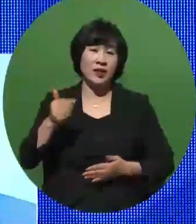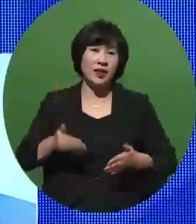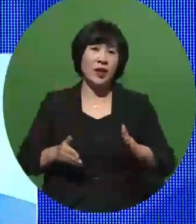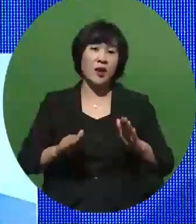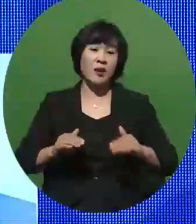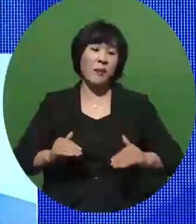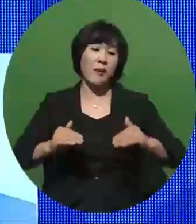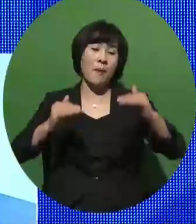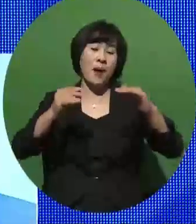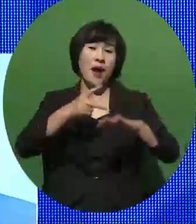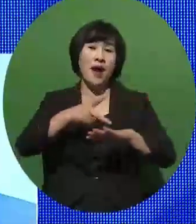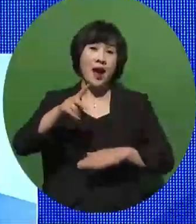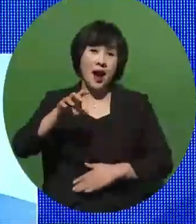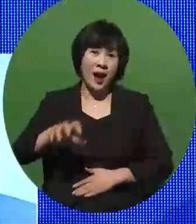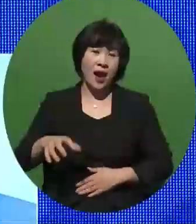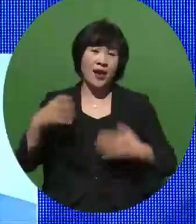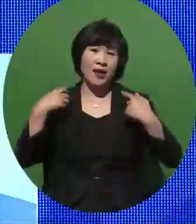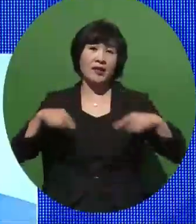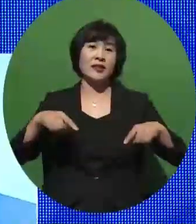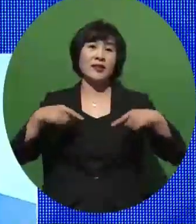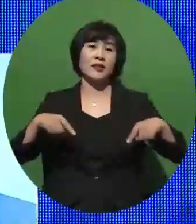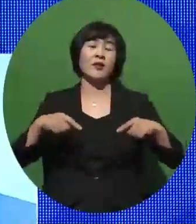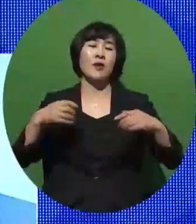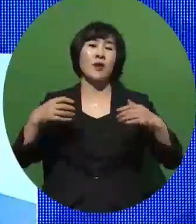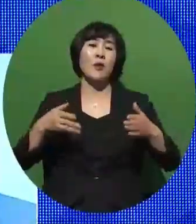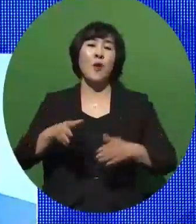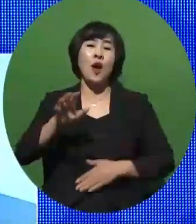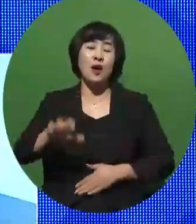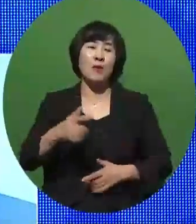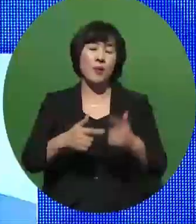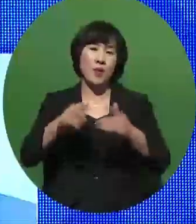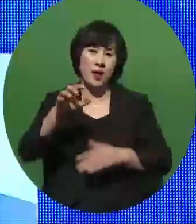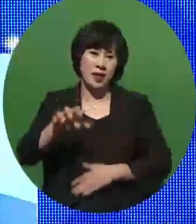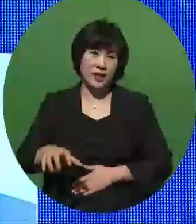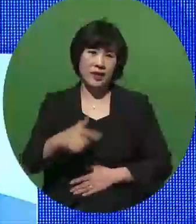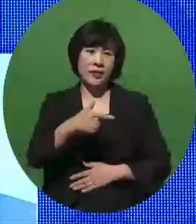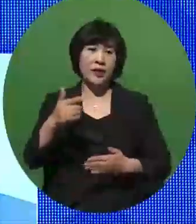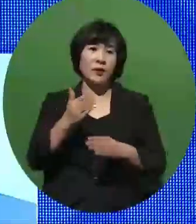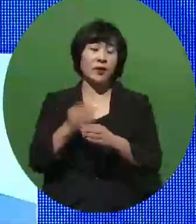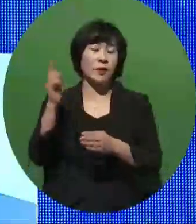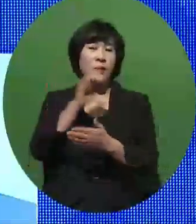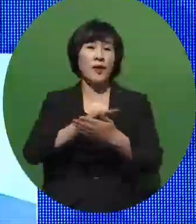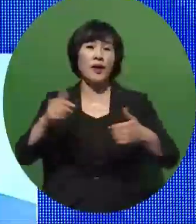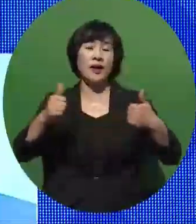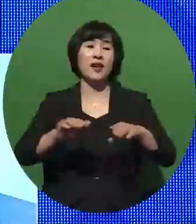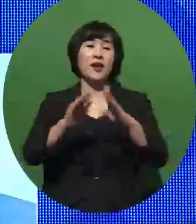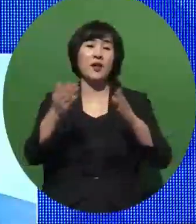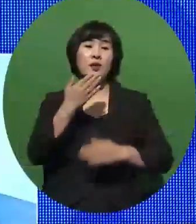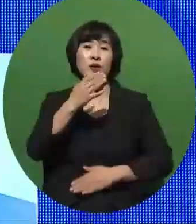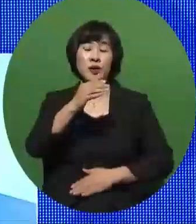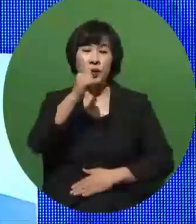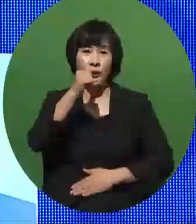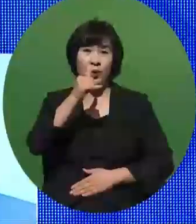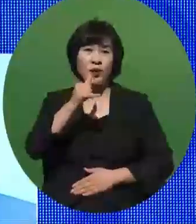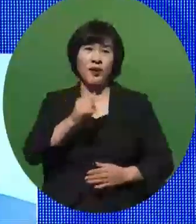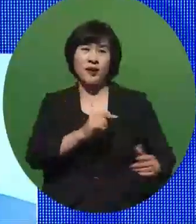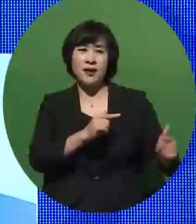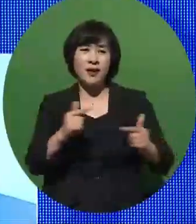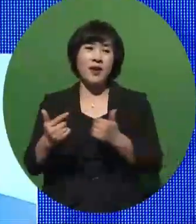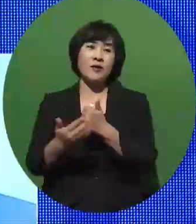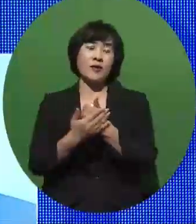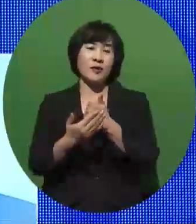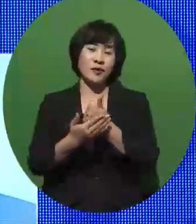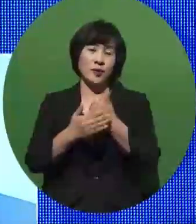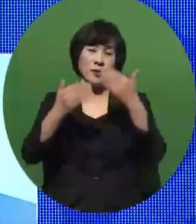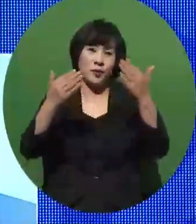in this forum. I would also like to thank Mokpo Mayor Park Kung-ryul and Sinan-gun